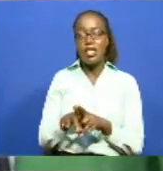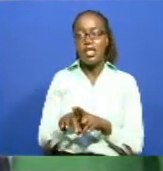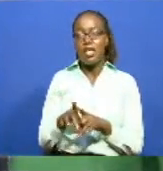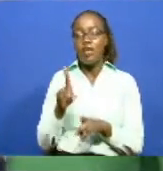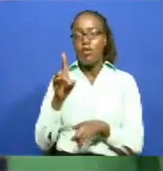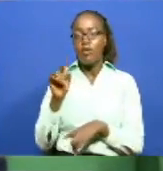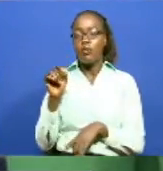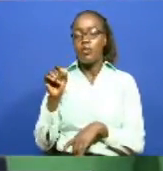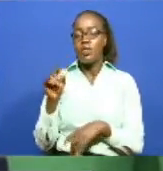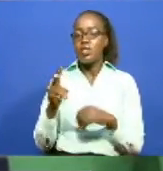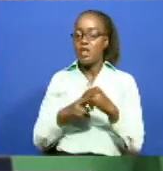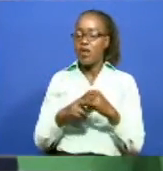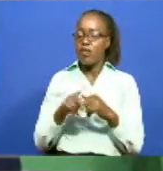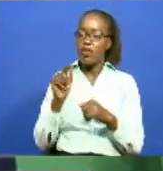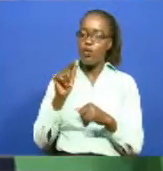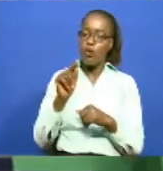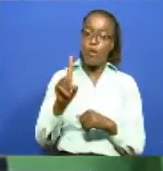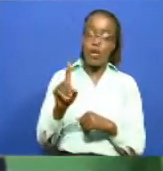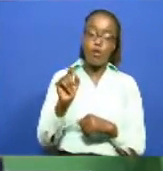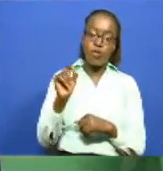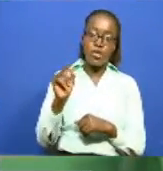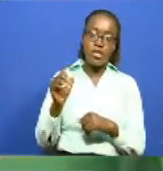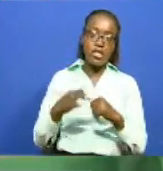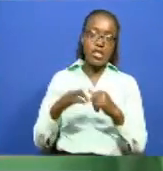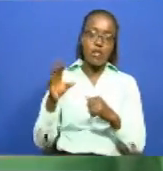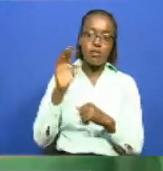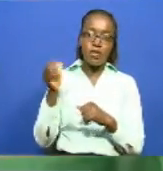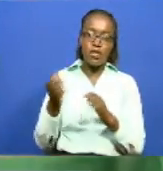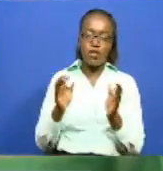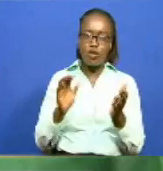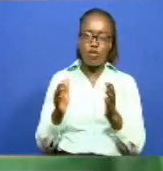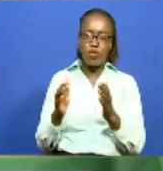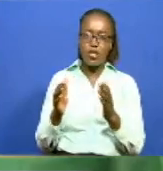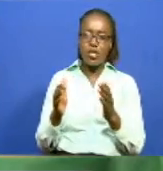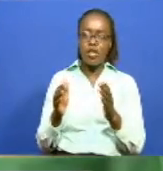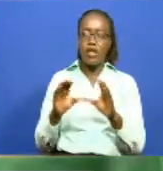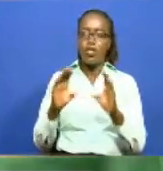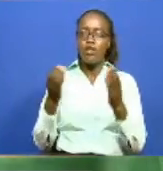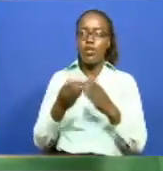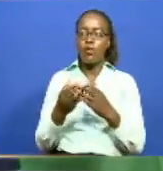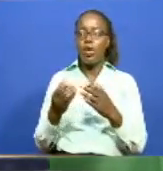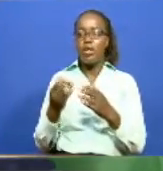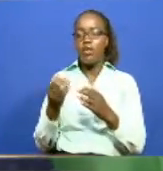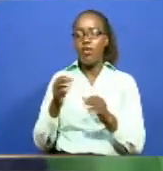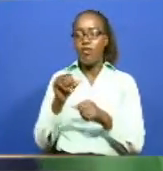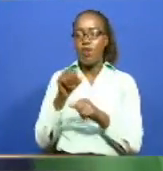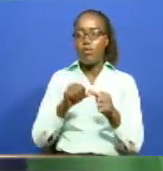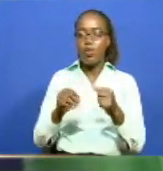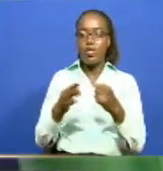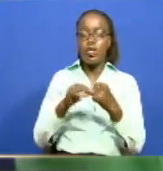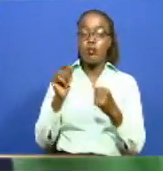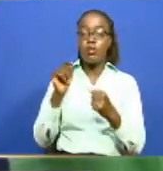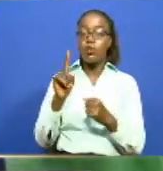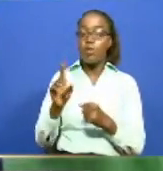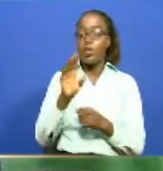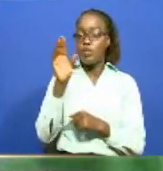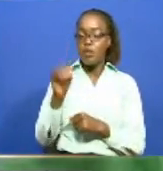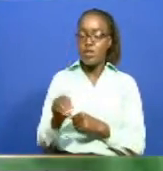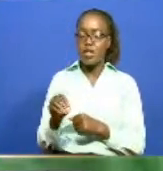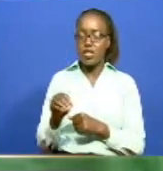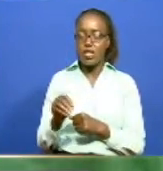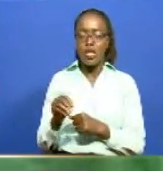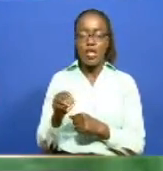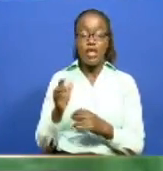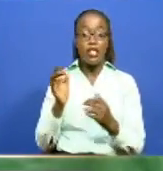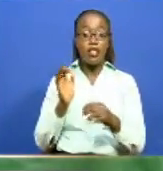1.7, 1.8%, compared to a global average of about 3.1%. Of course, we have had infections in